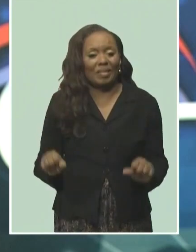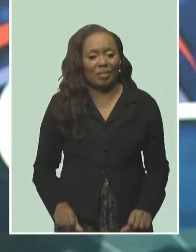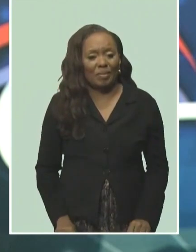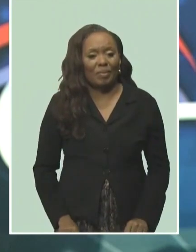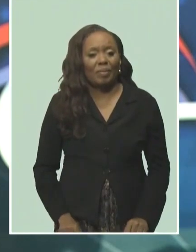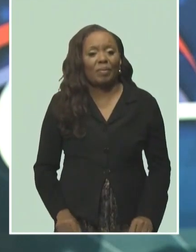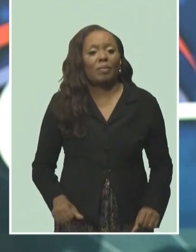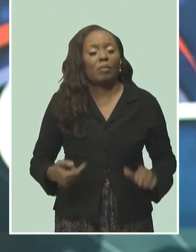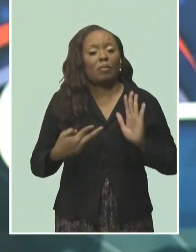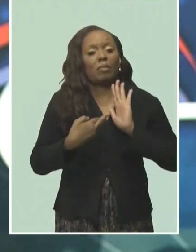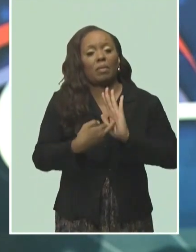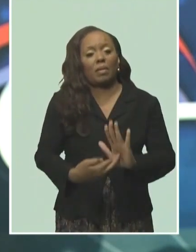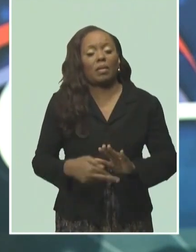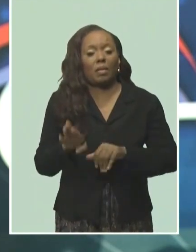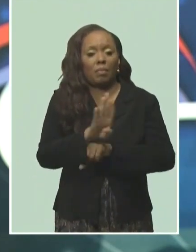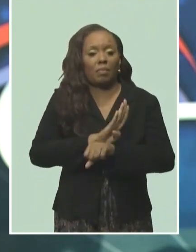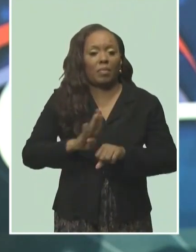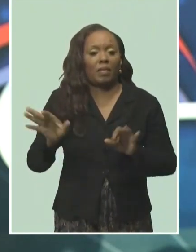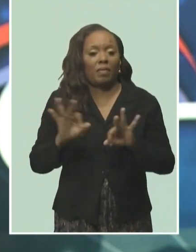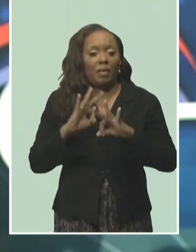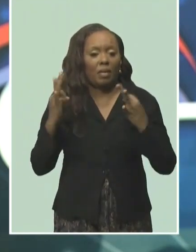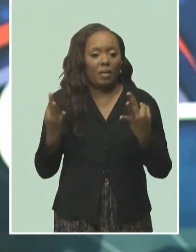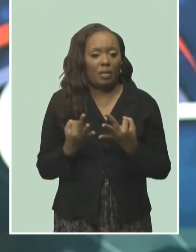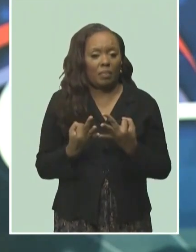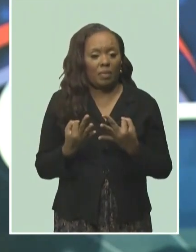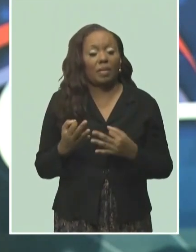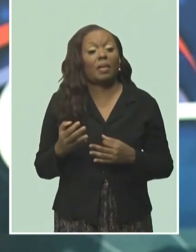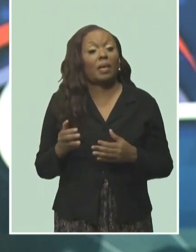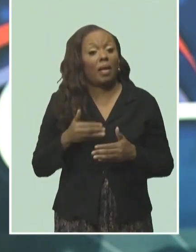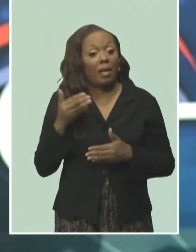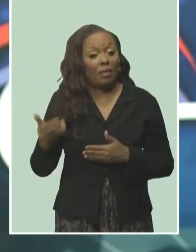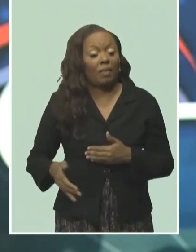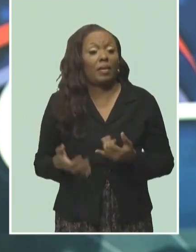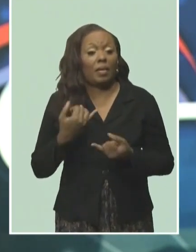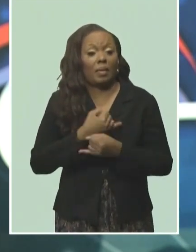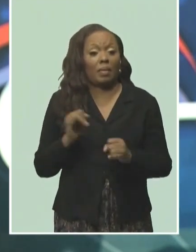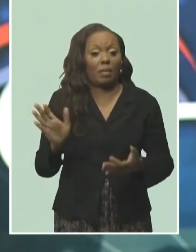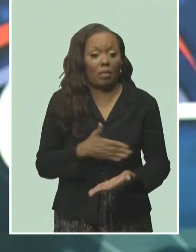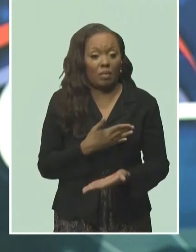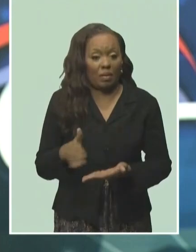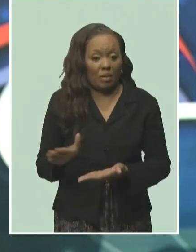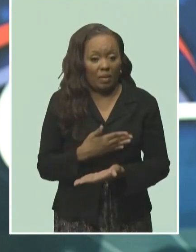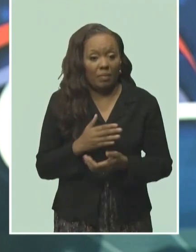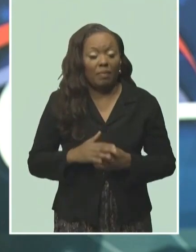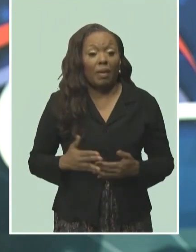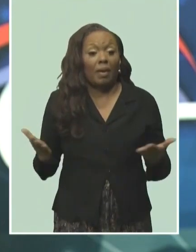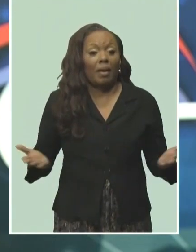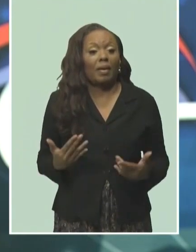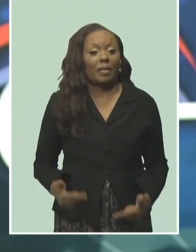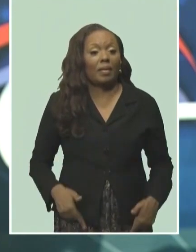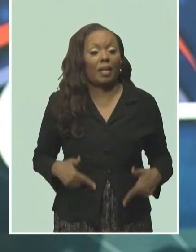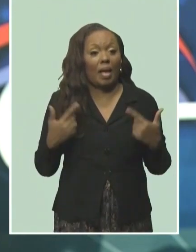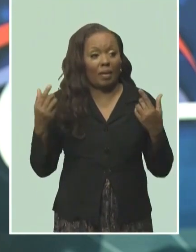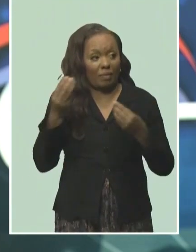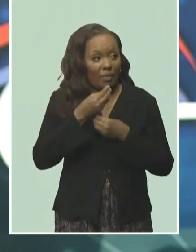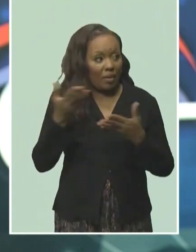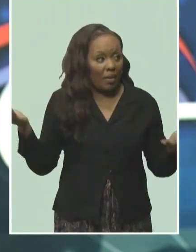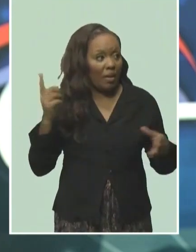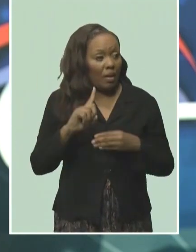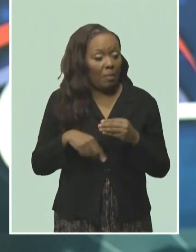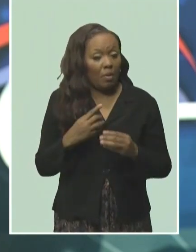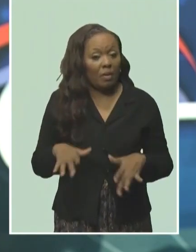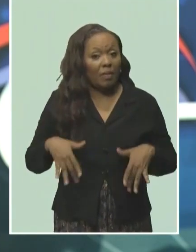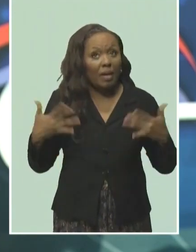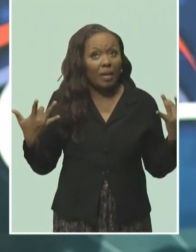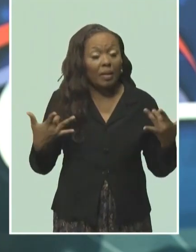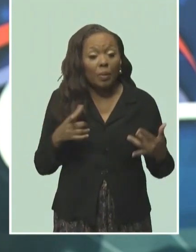Barbadian family and, of course, the Independence Concert. Well, joining us live to provide some details about the event is